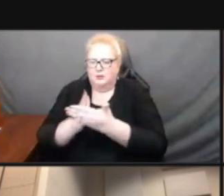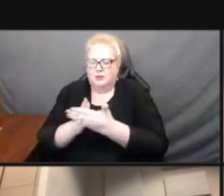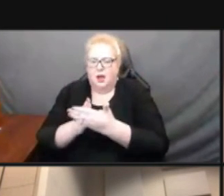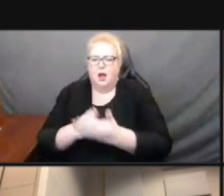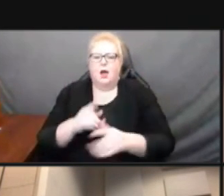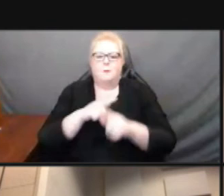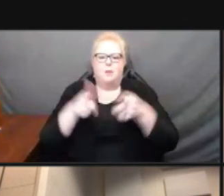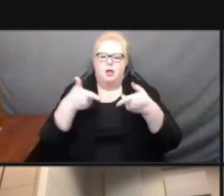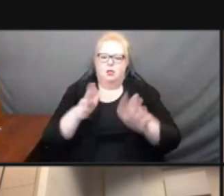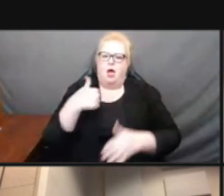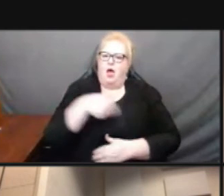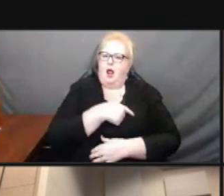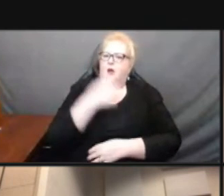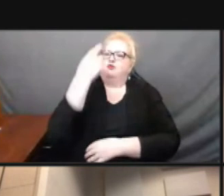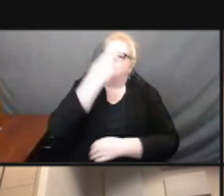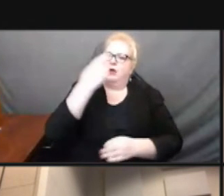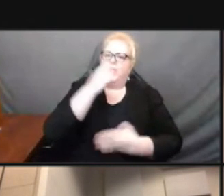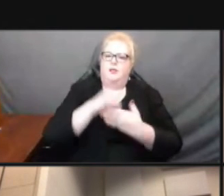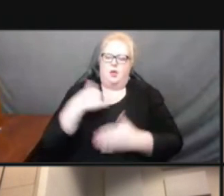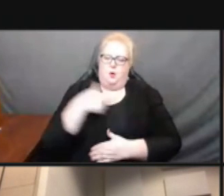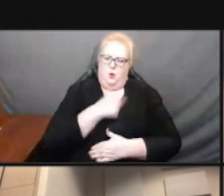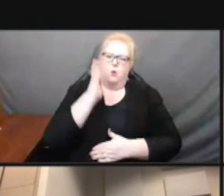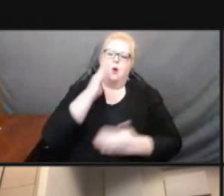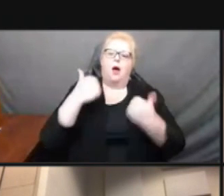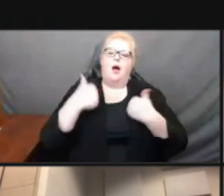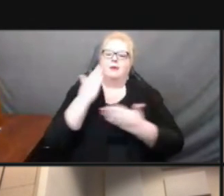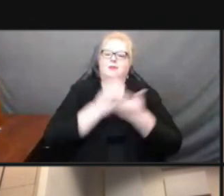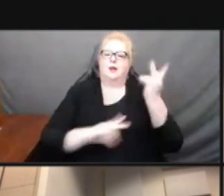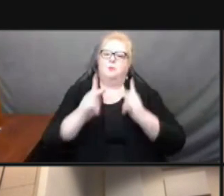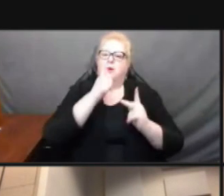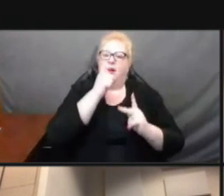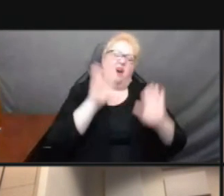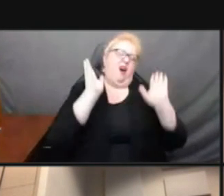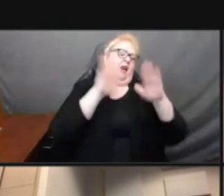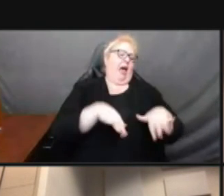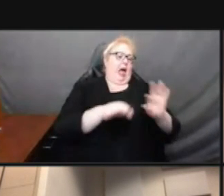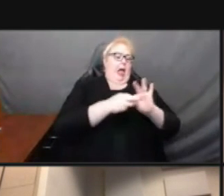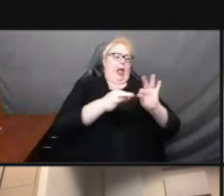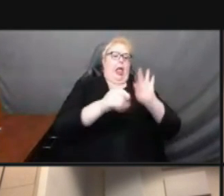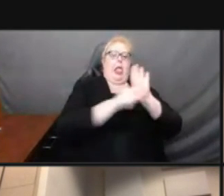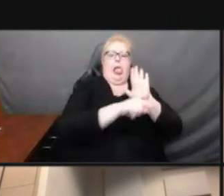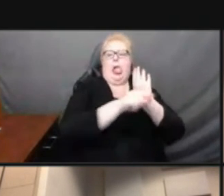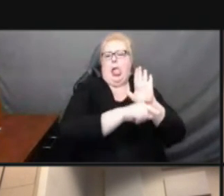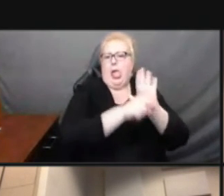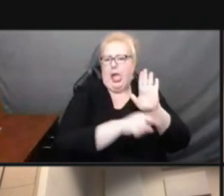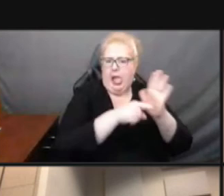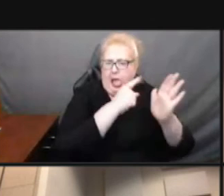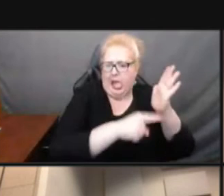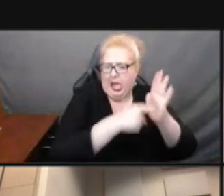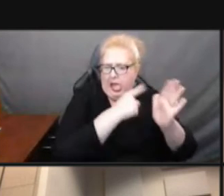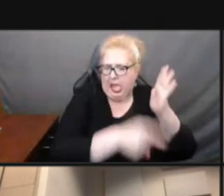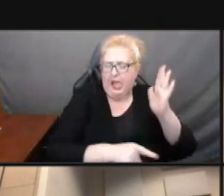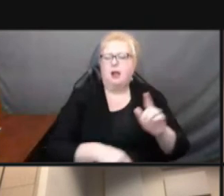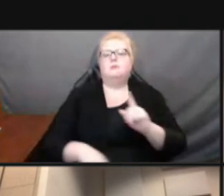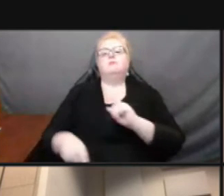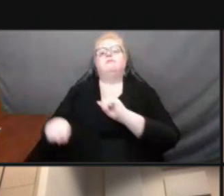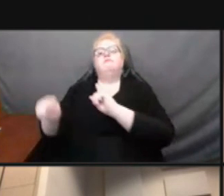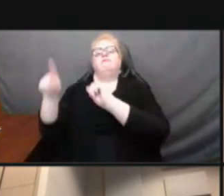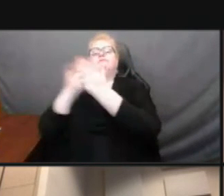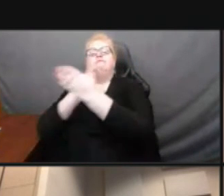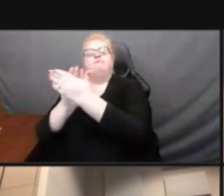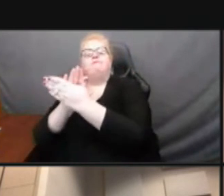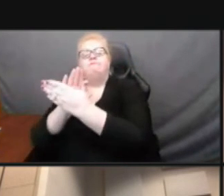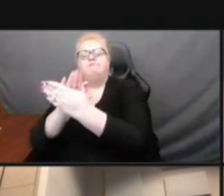the naysayers, you're going to have the hallelujahs, but let us come together and be a reflection of the leadership of